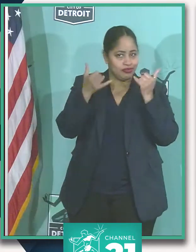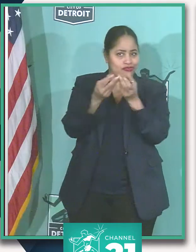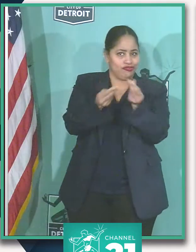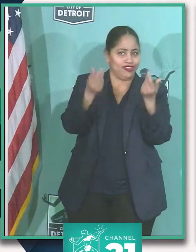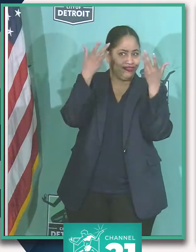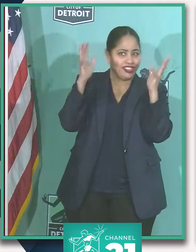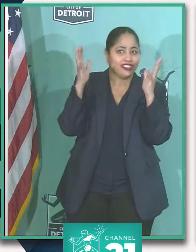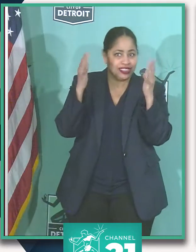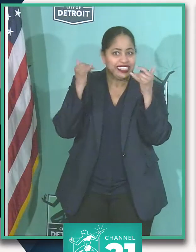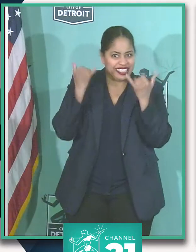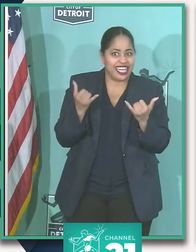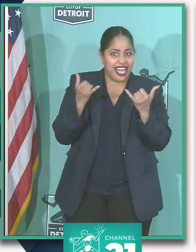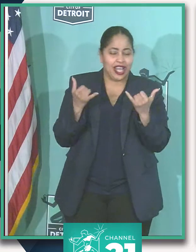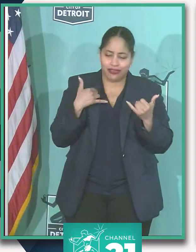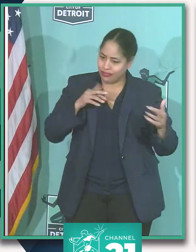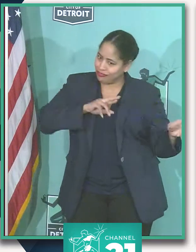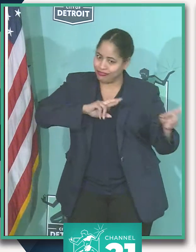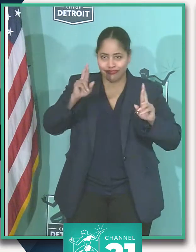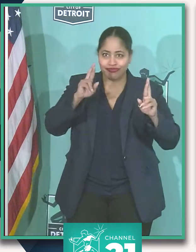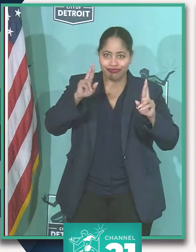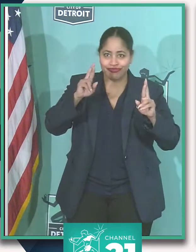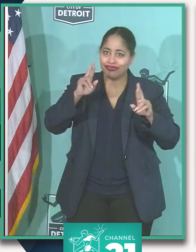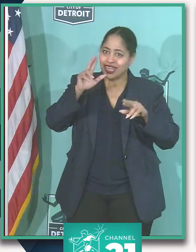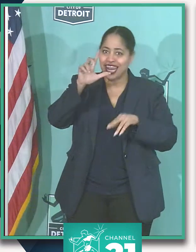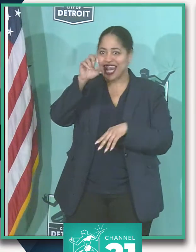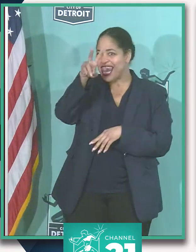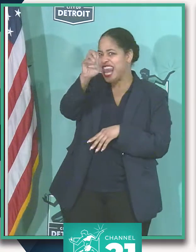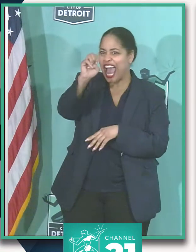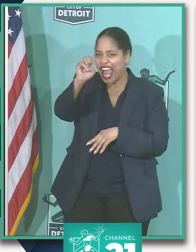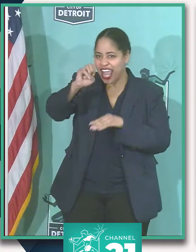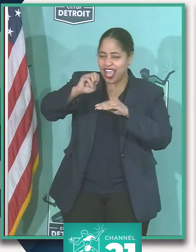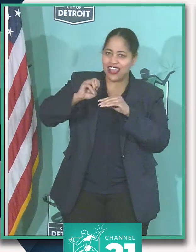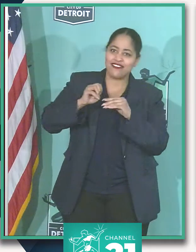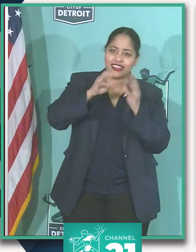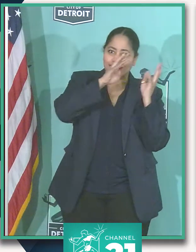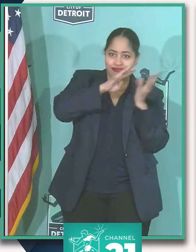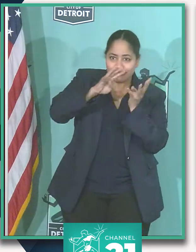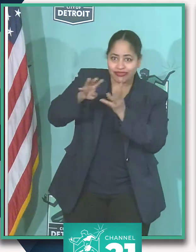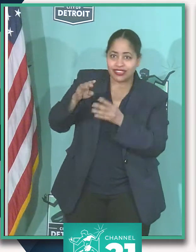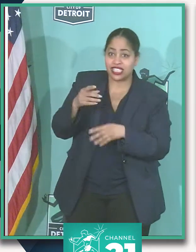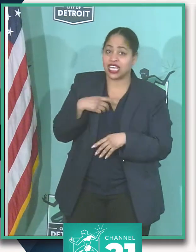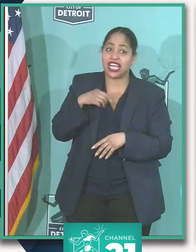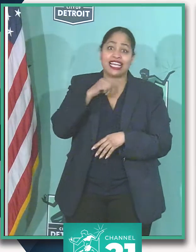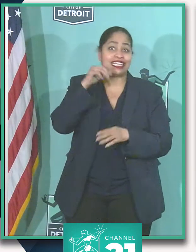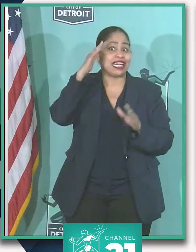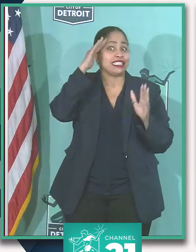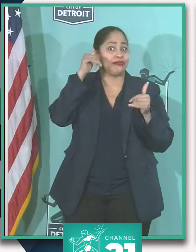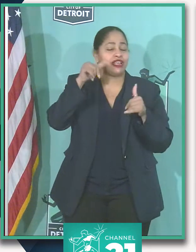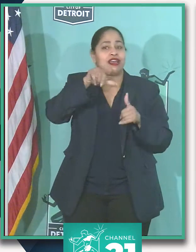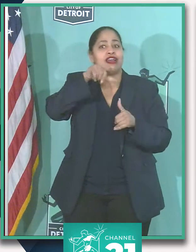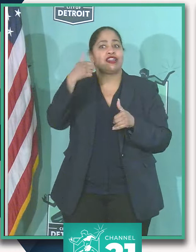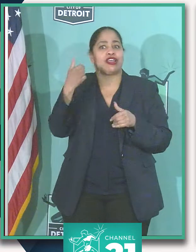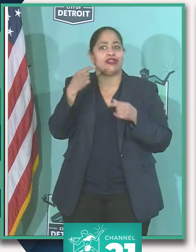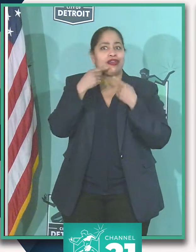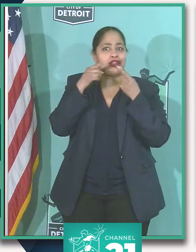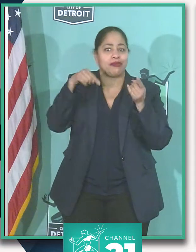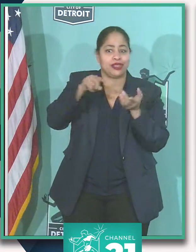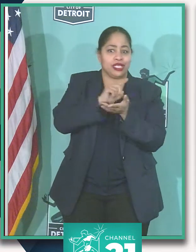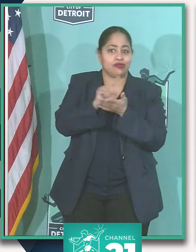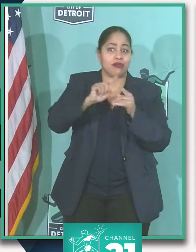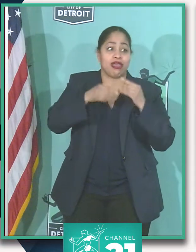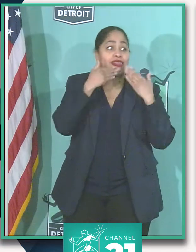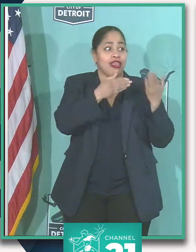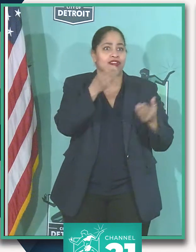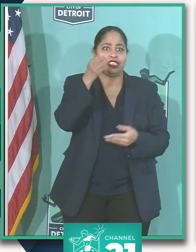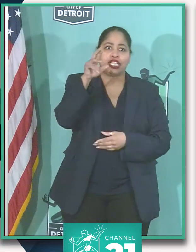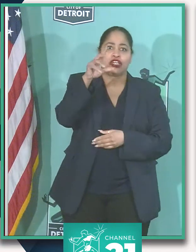are now up and live, and I didn't expect to be back briefing this week, but thanks to Dr.